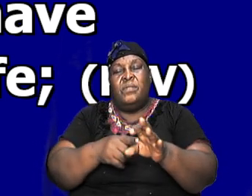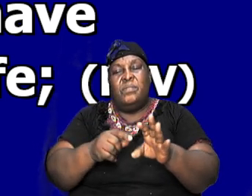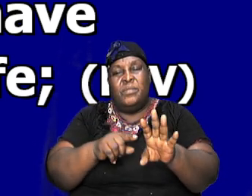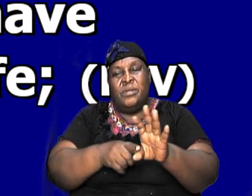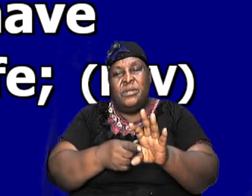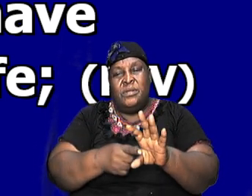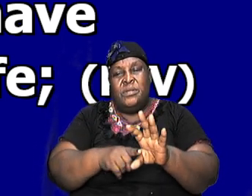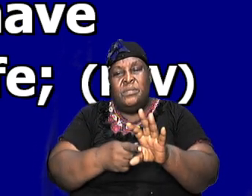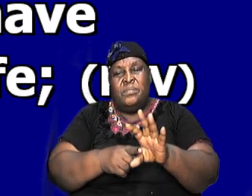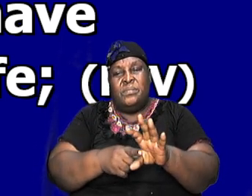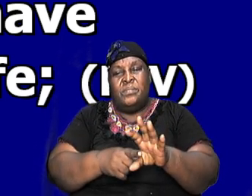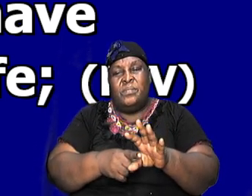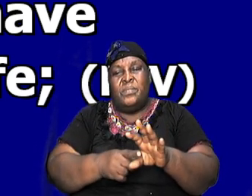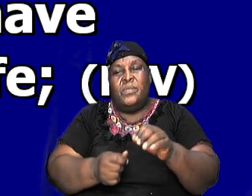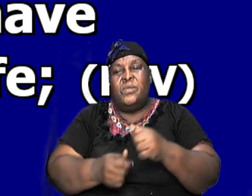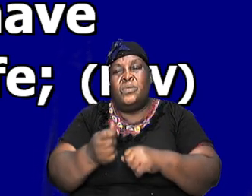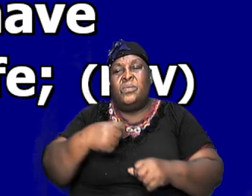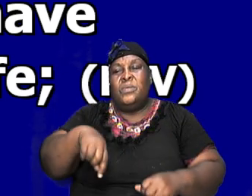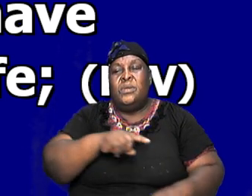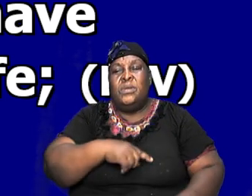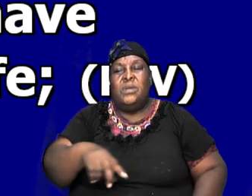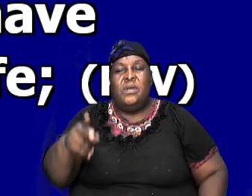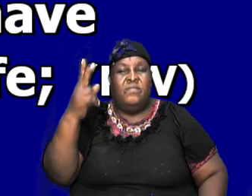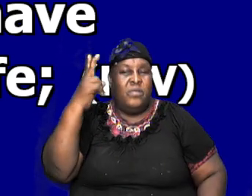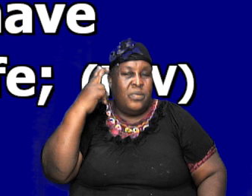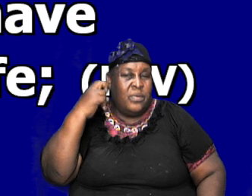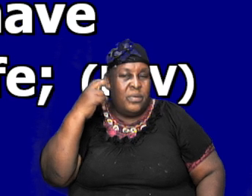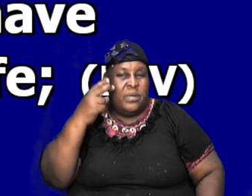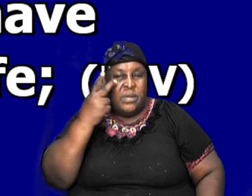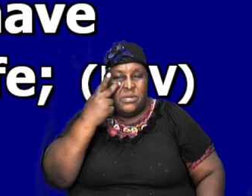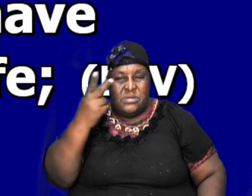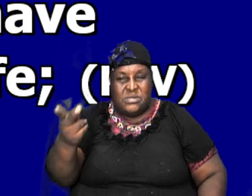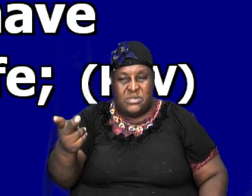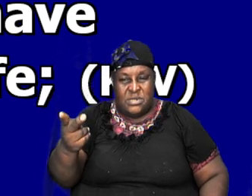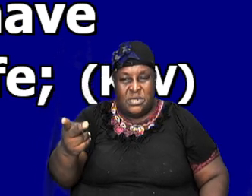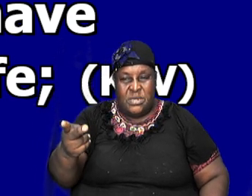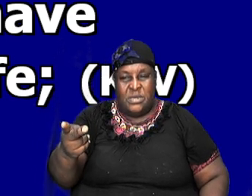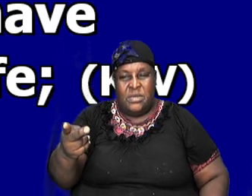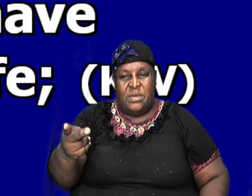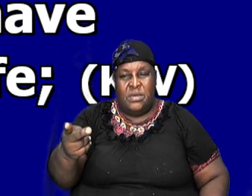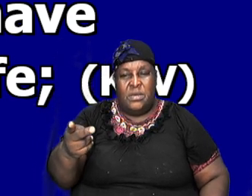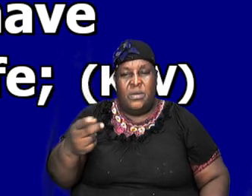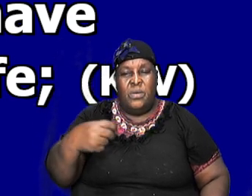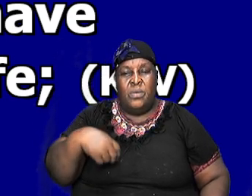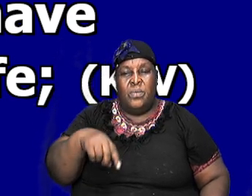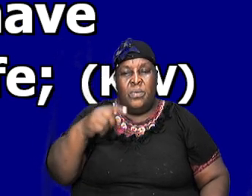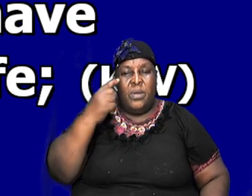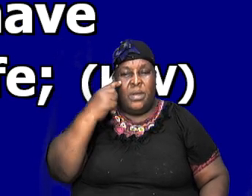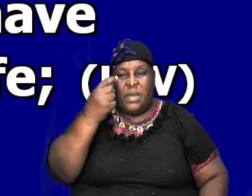beginning, which we have seen, which we have heard,